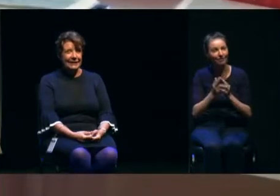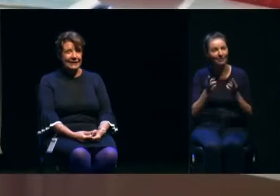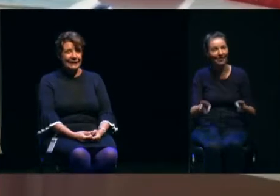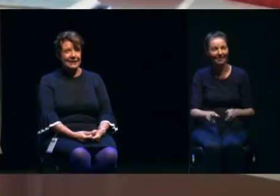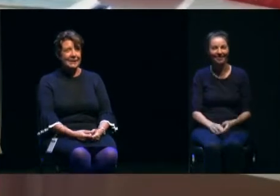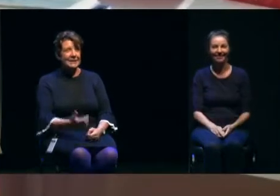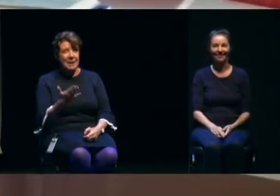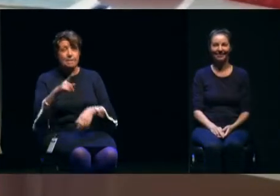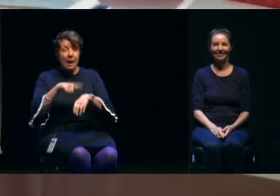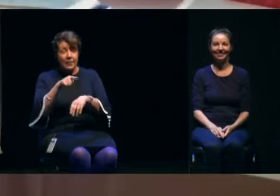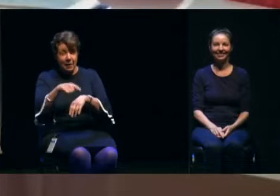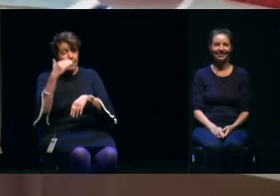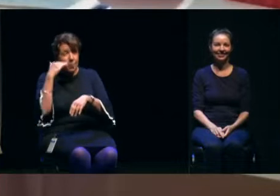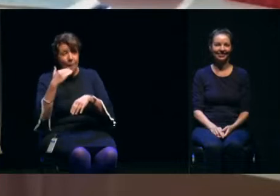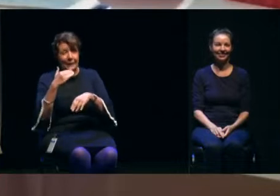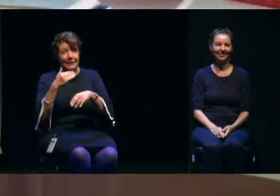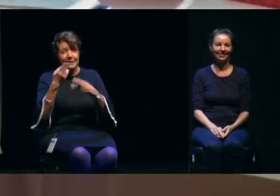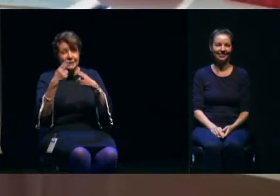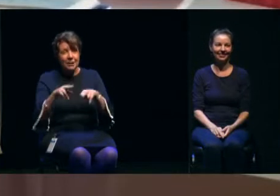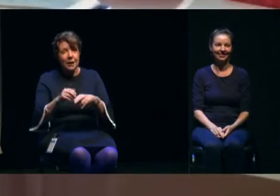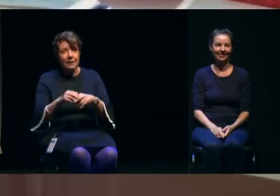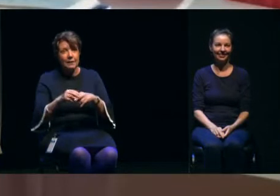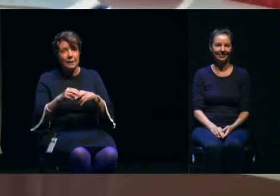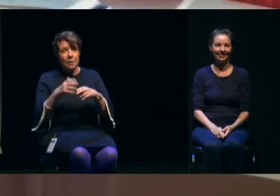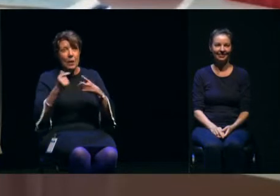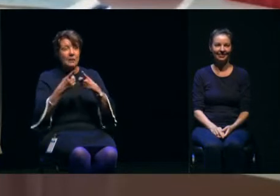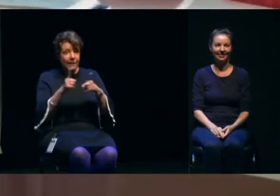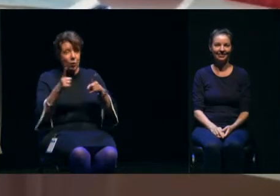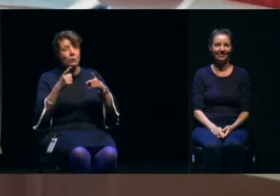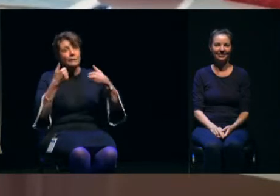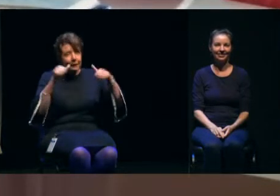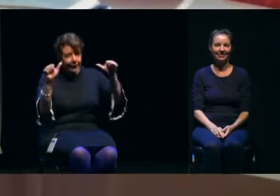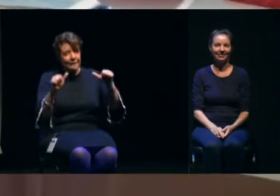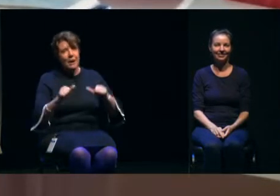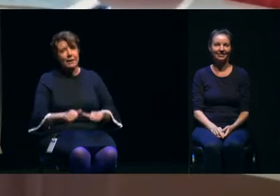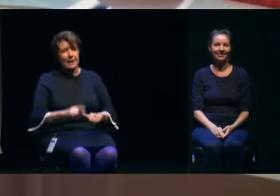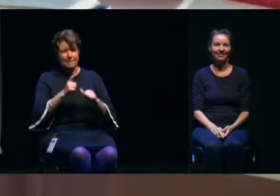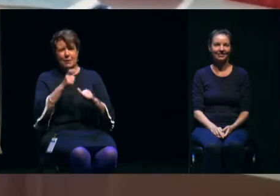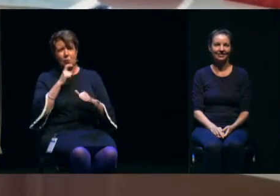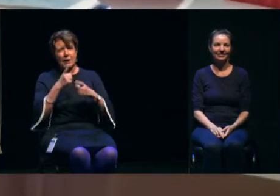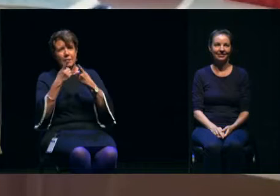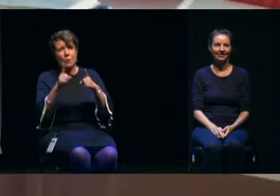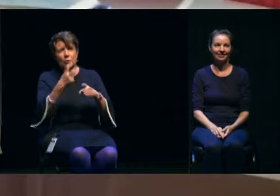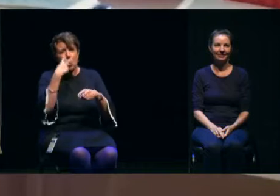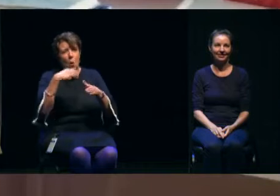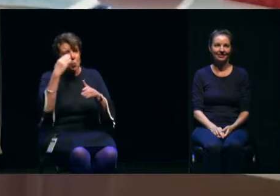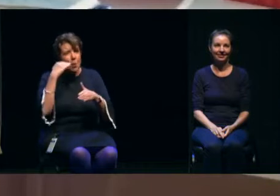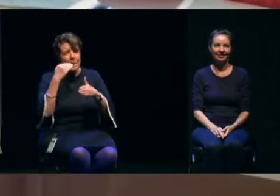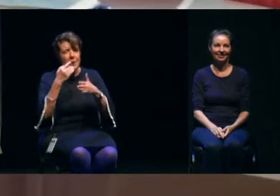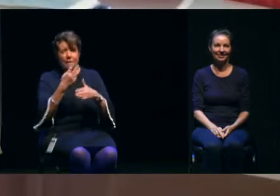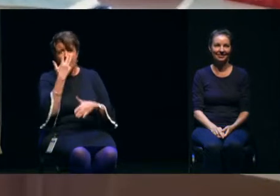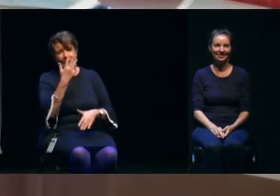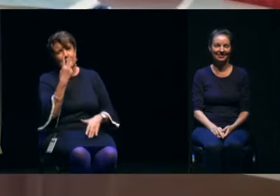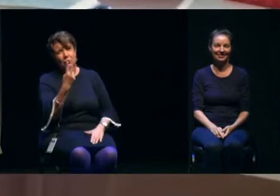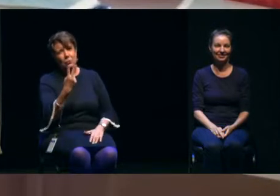By the time the lady died, we had divorce in Chile, finally. But who's going to divorce an old lady of 92? I mean,